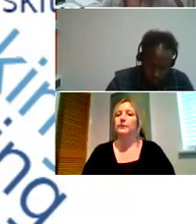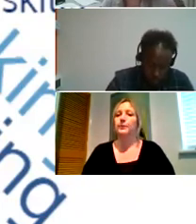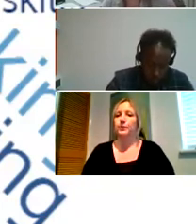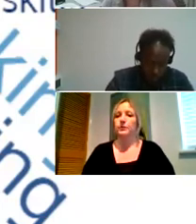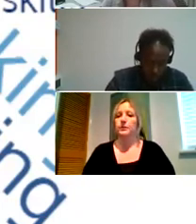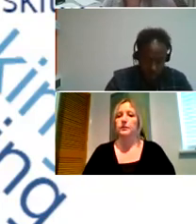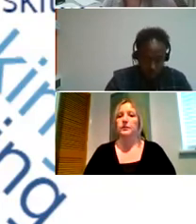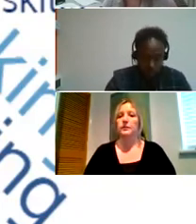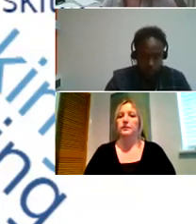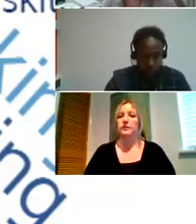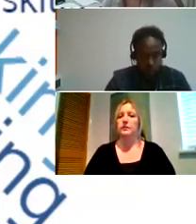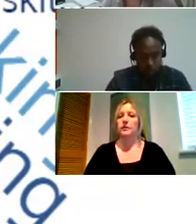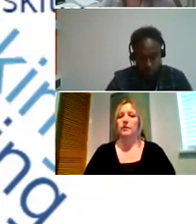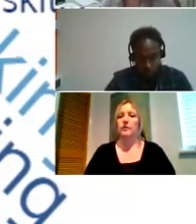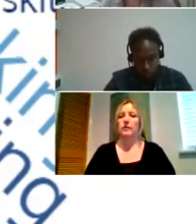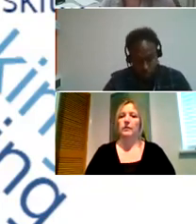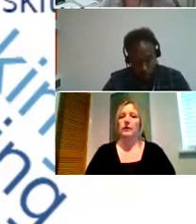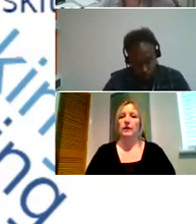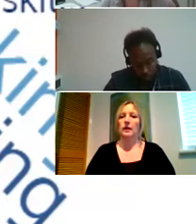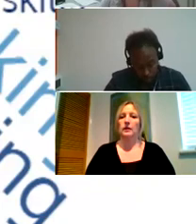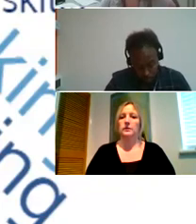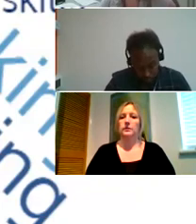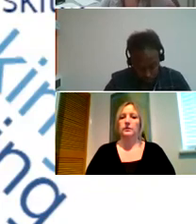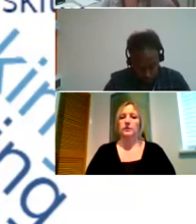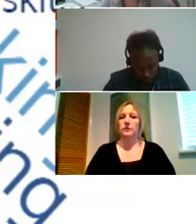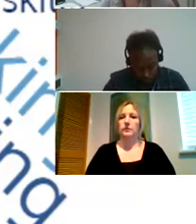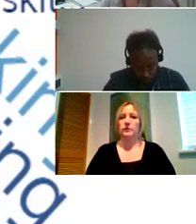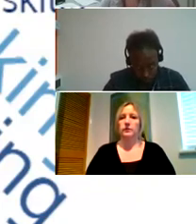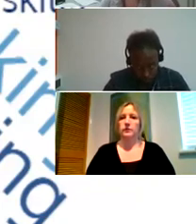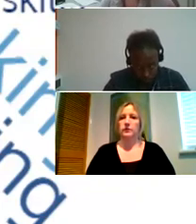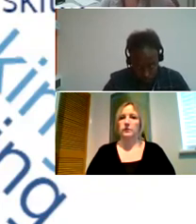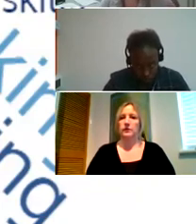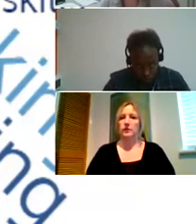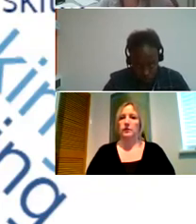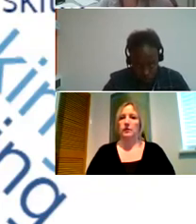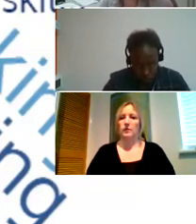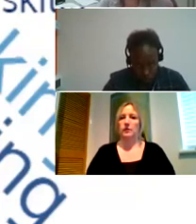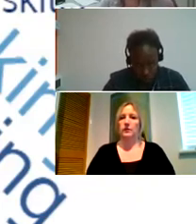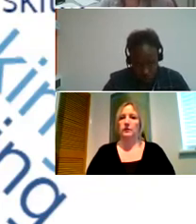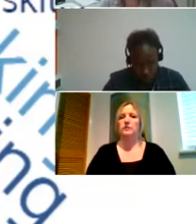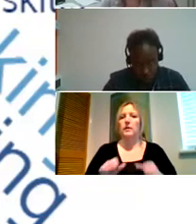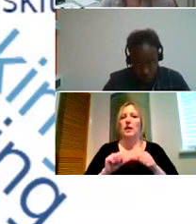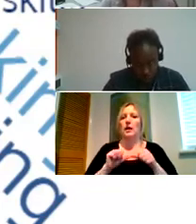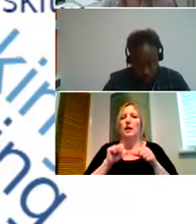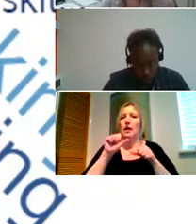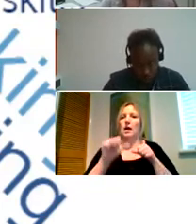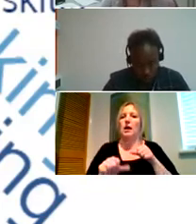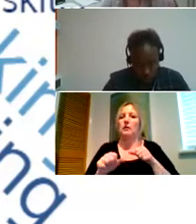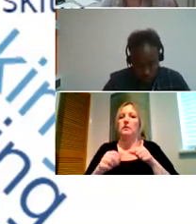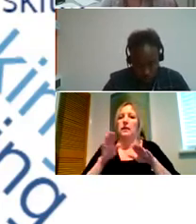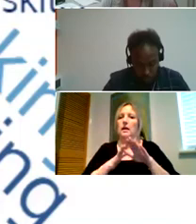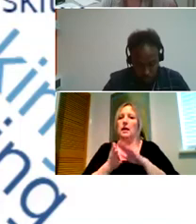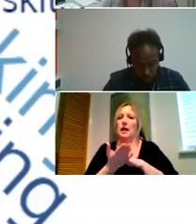wish to study. Because if not, then after entry three, you have the opportunity